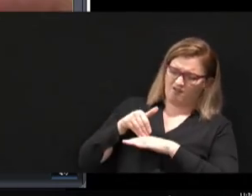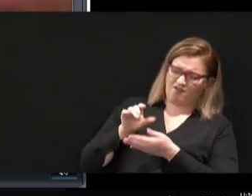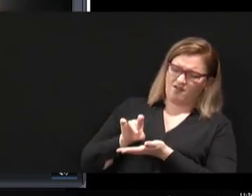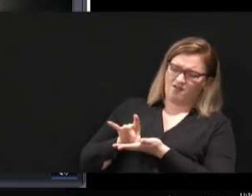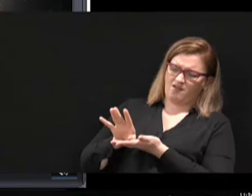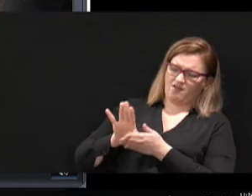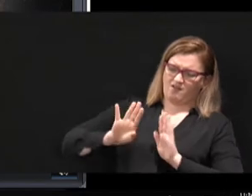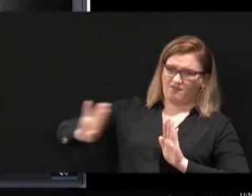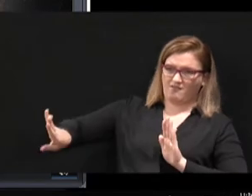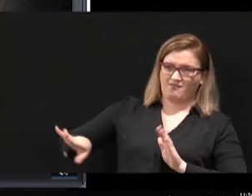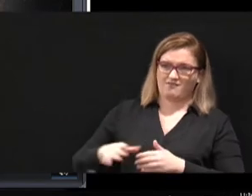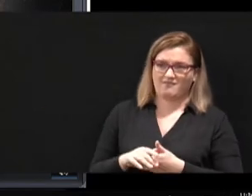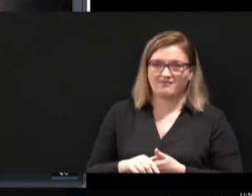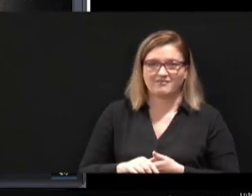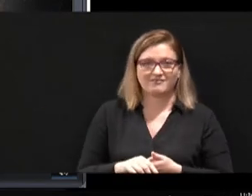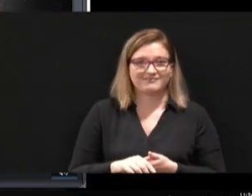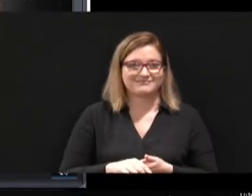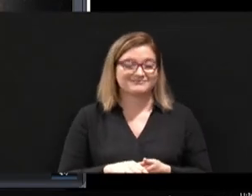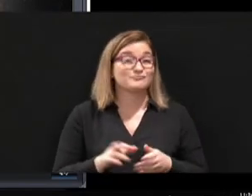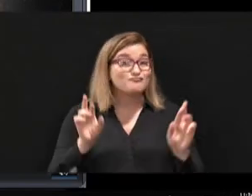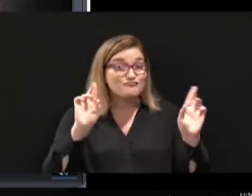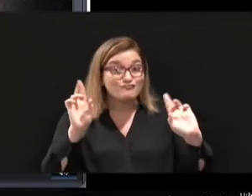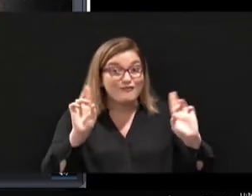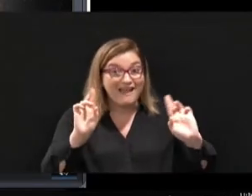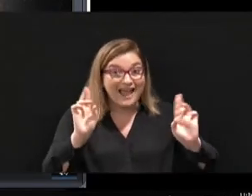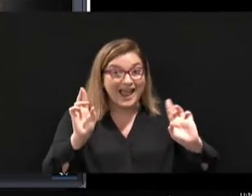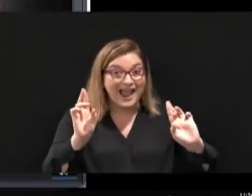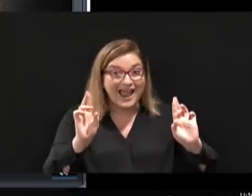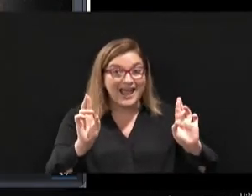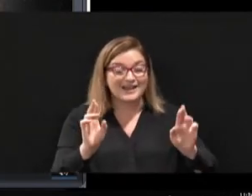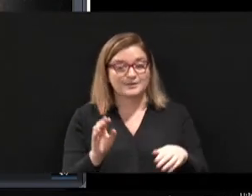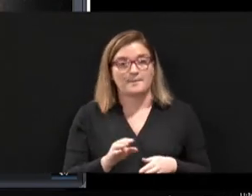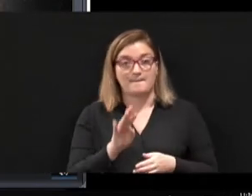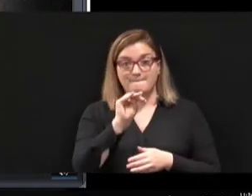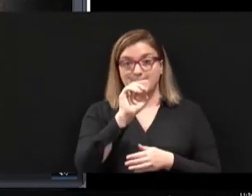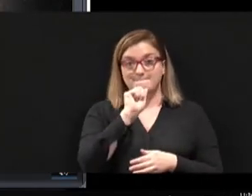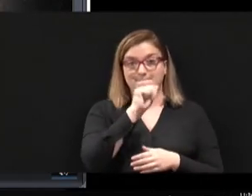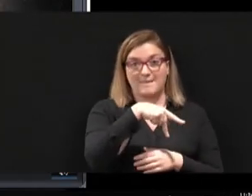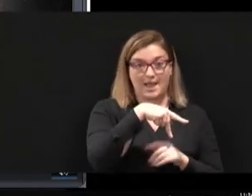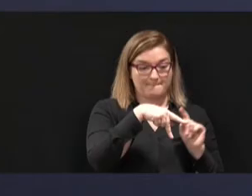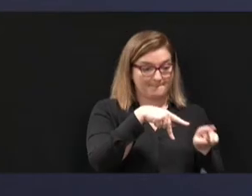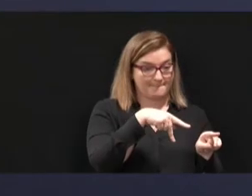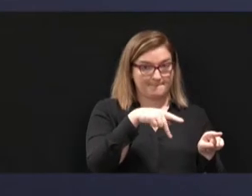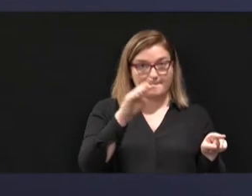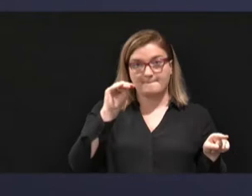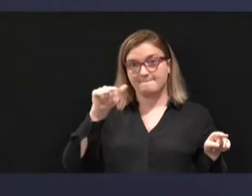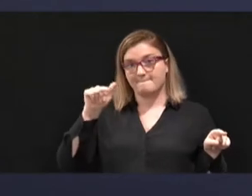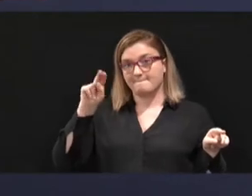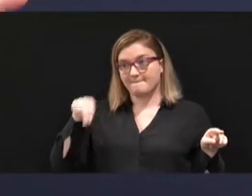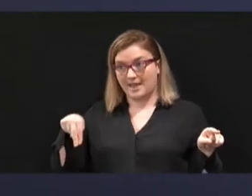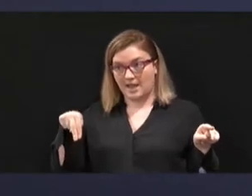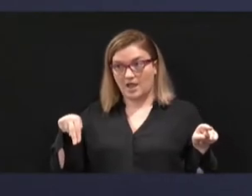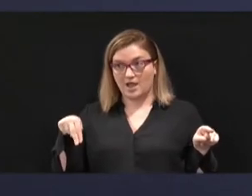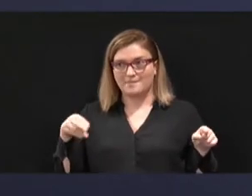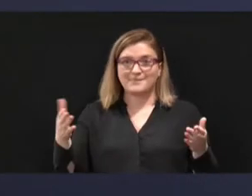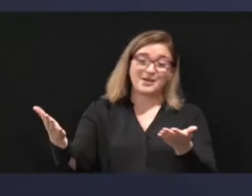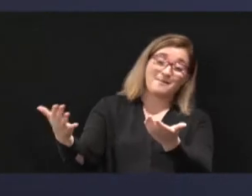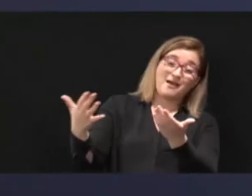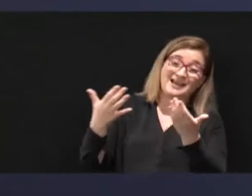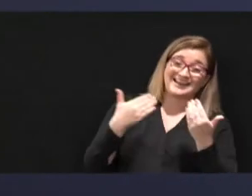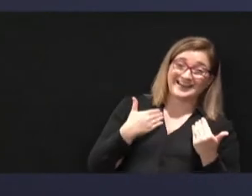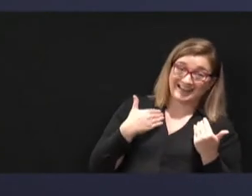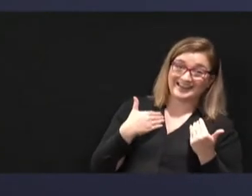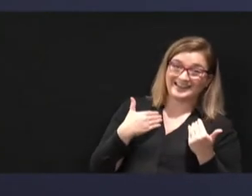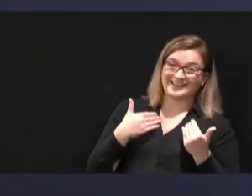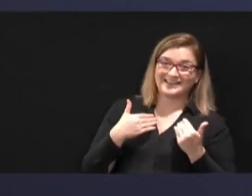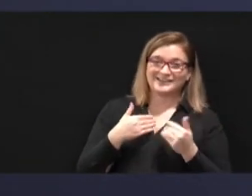Are you ready? Okay, let's listen. Map, man. Come on